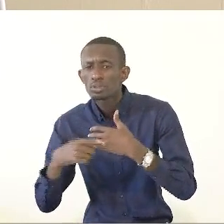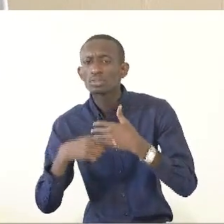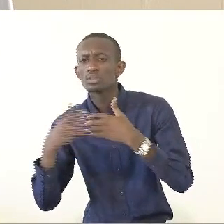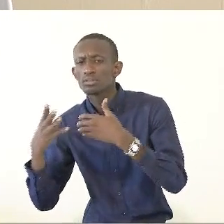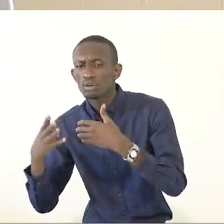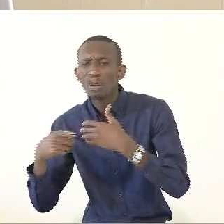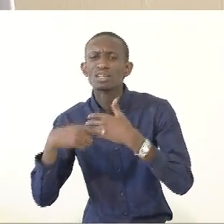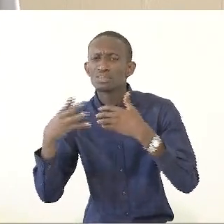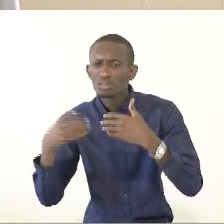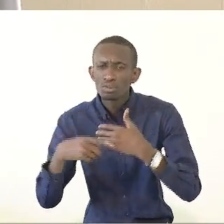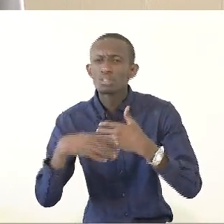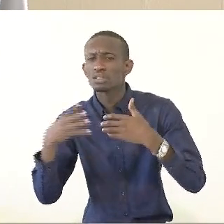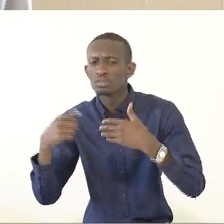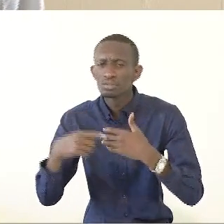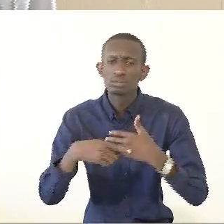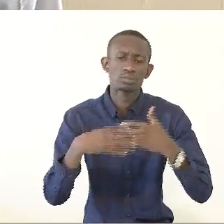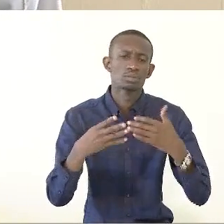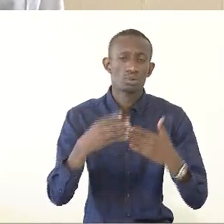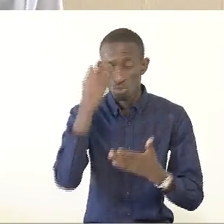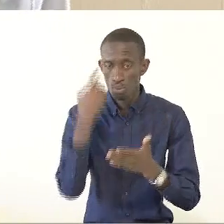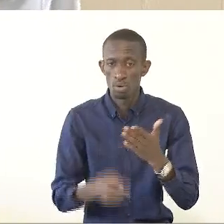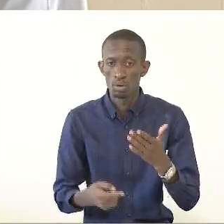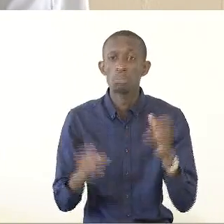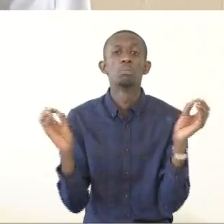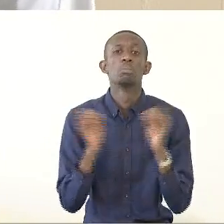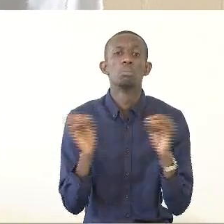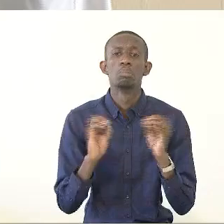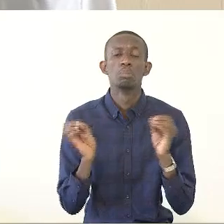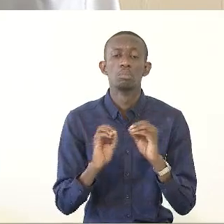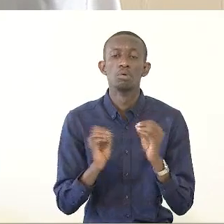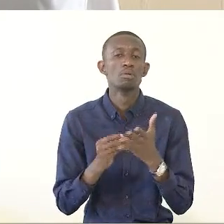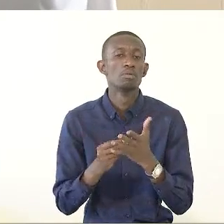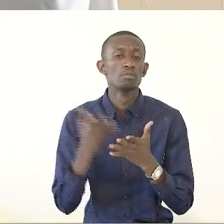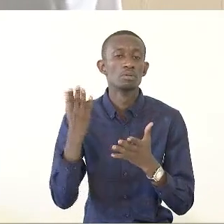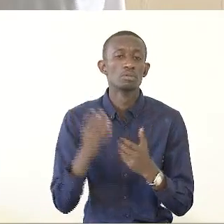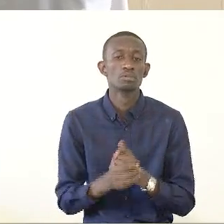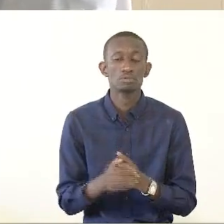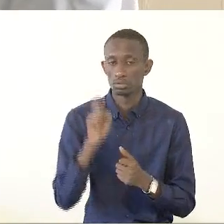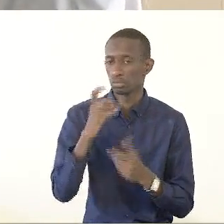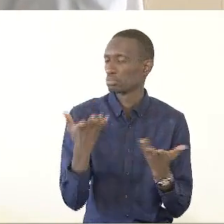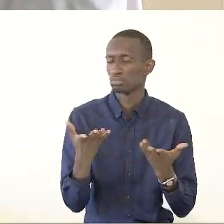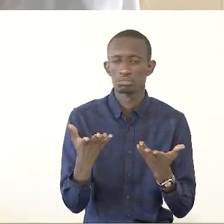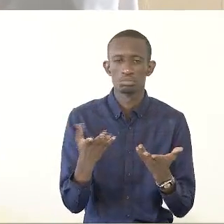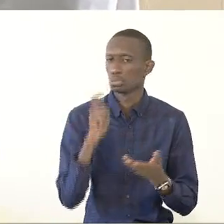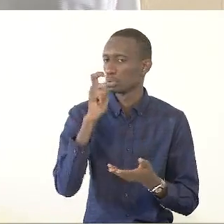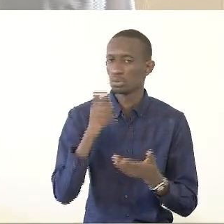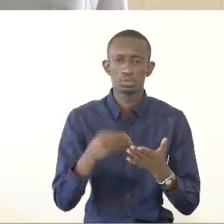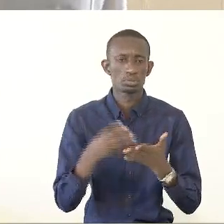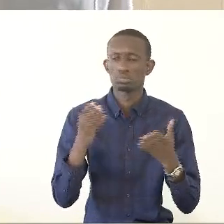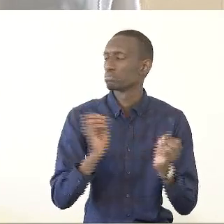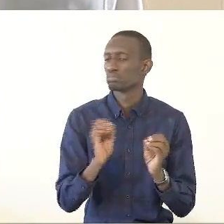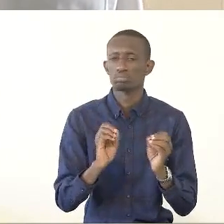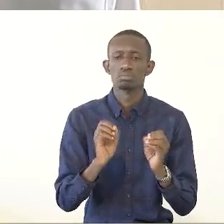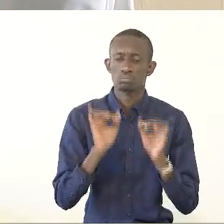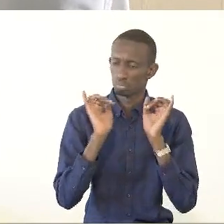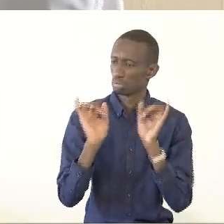You just copy it because there is no value of x. There is no this variable x. It's a constant. It remains the